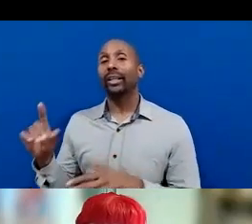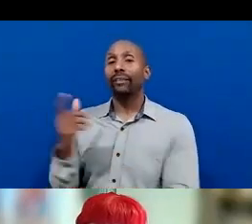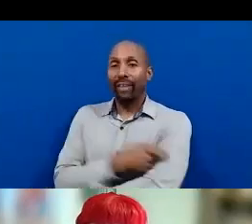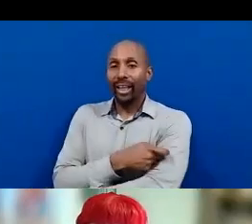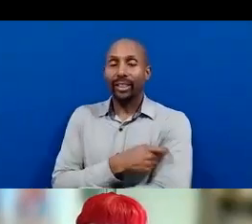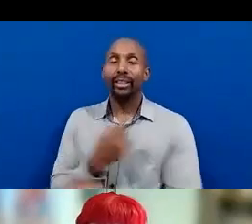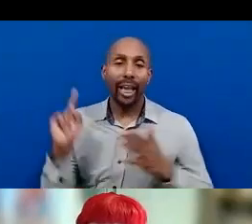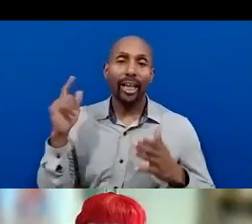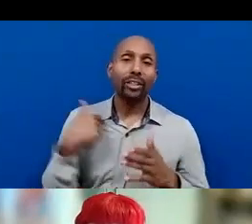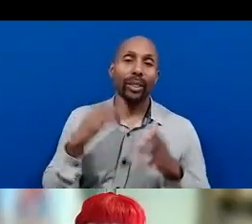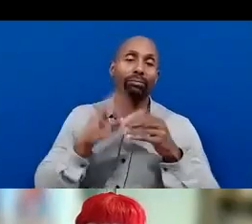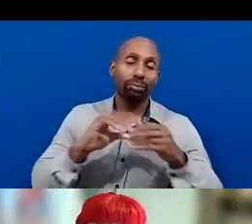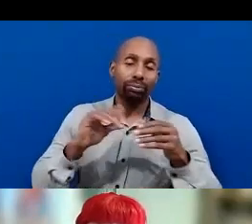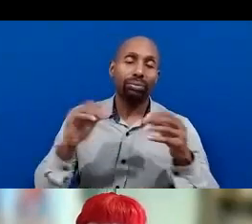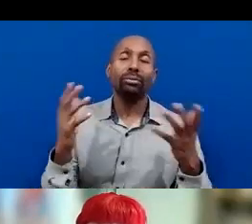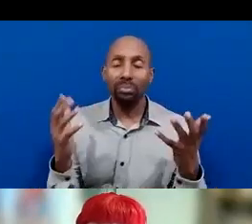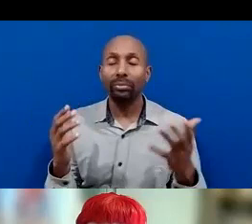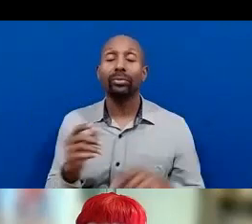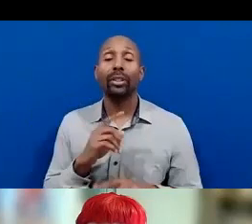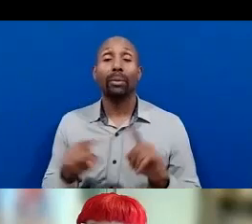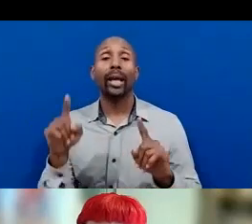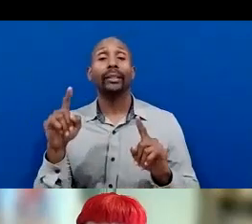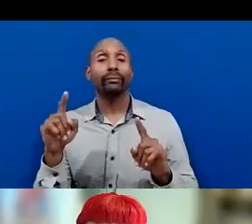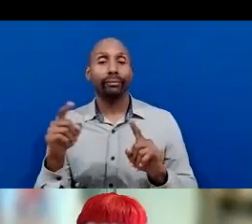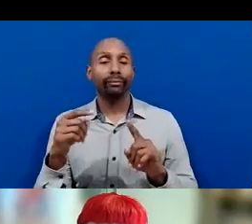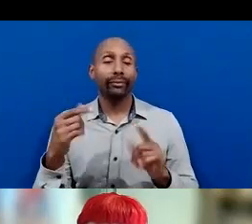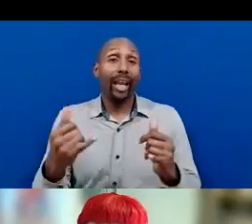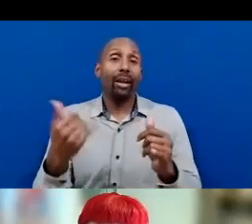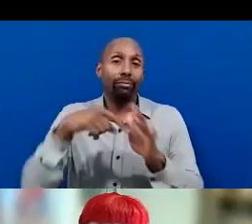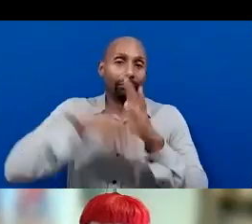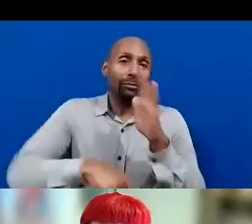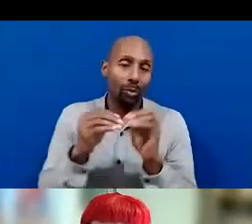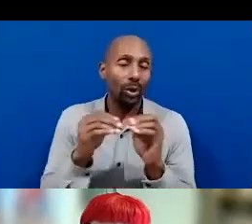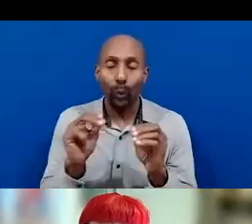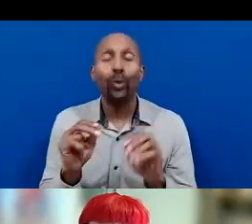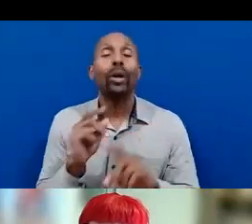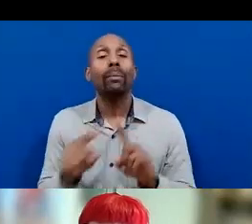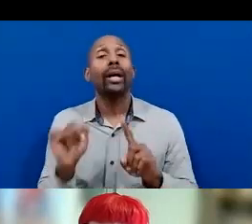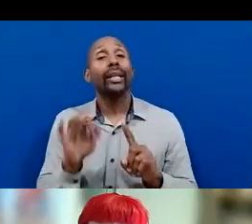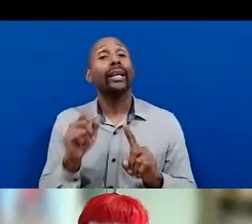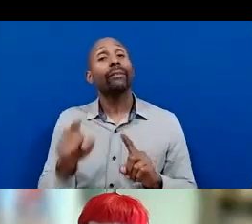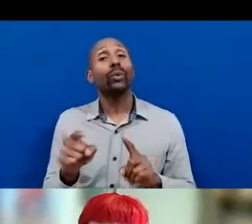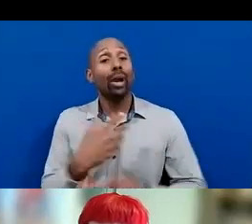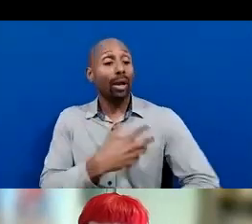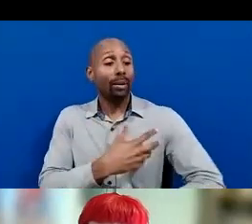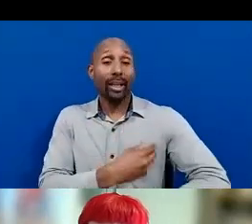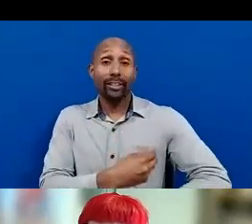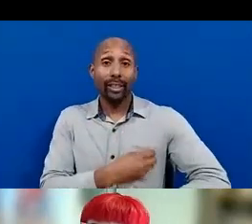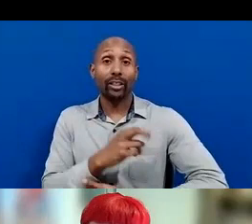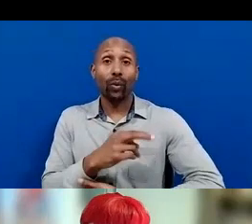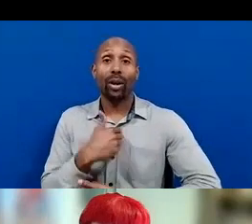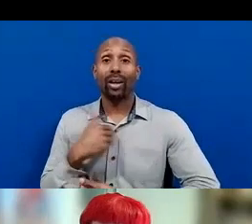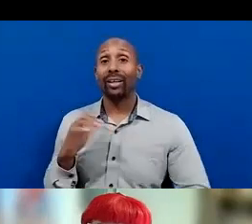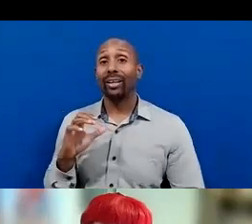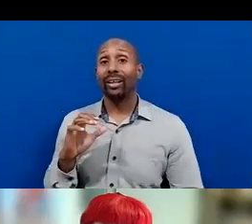million details, but for folks who are breastfeeding and chest feeding, and they want to protect,